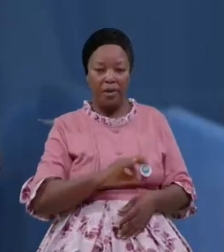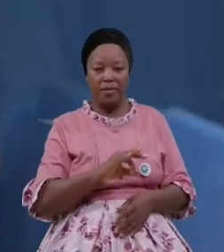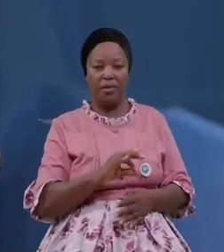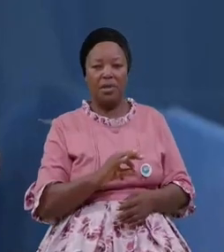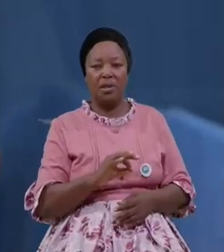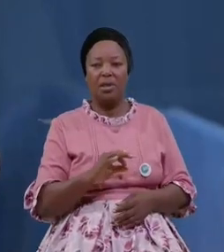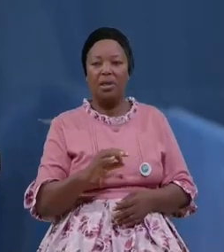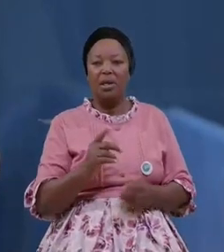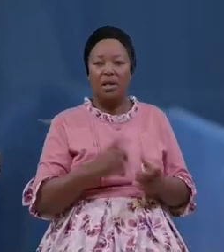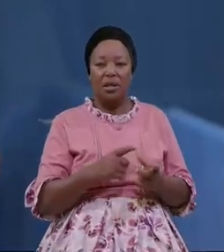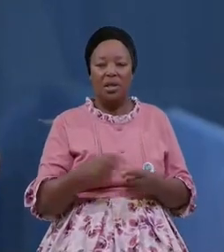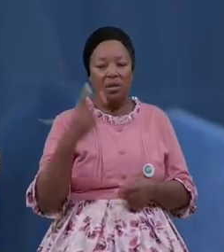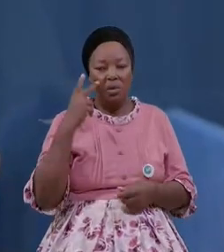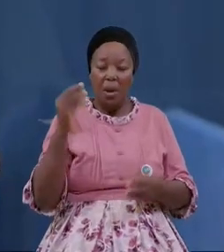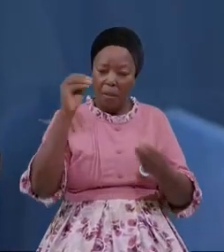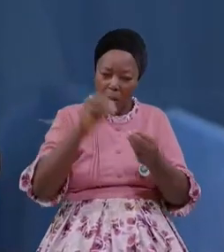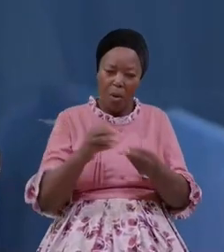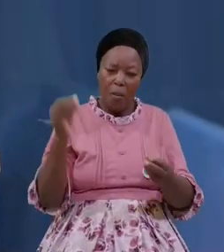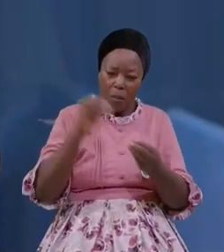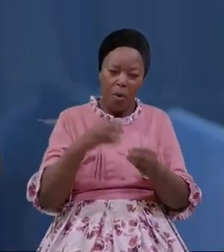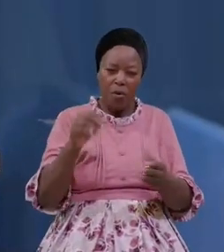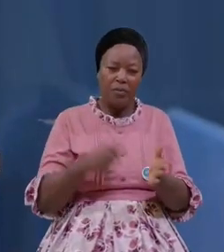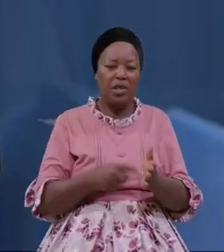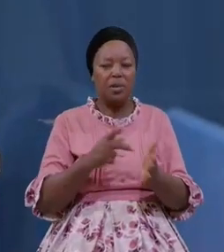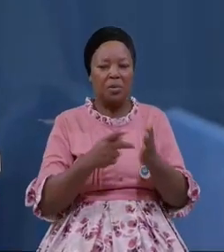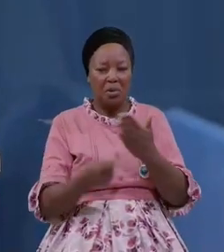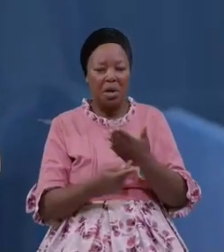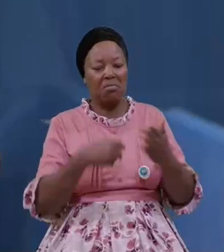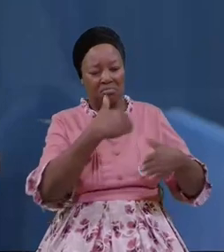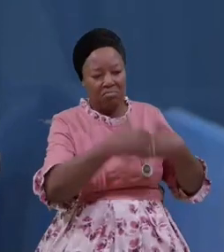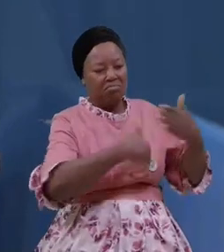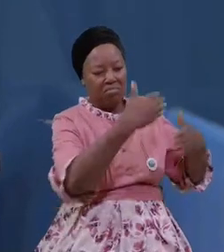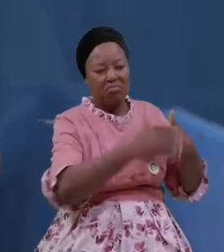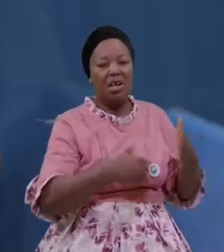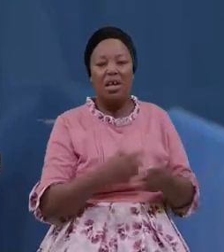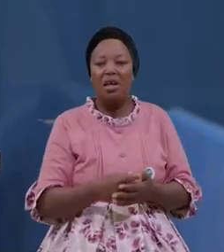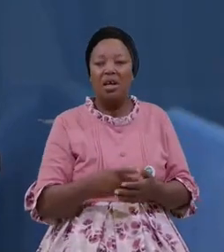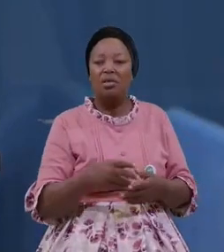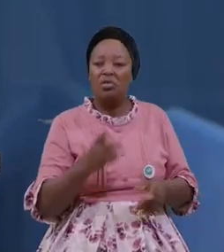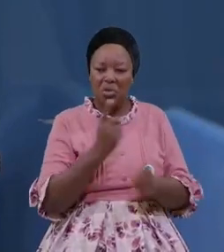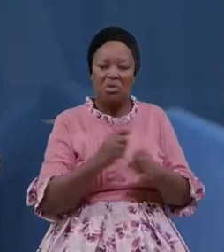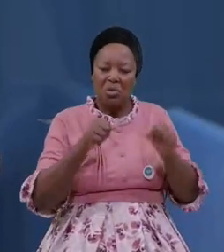you see more more this qu the of god keep praying for our